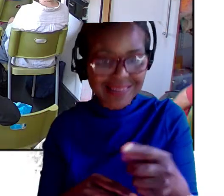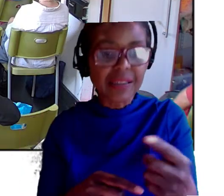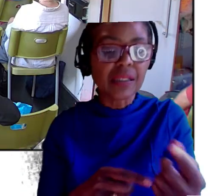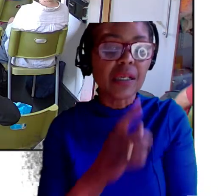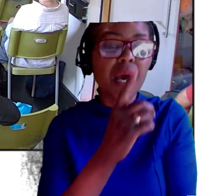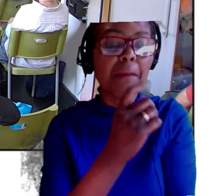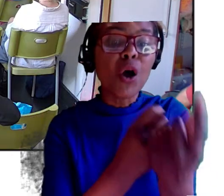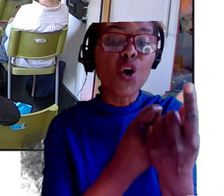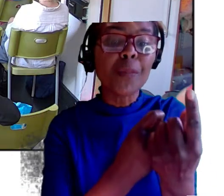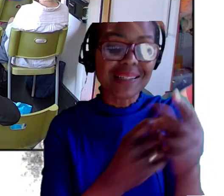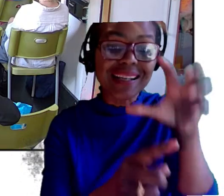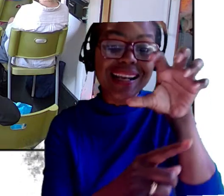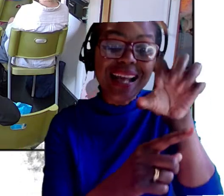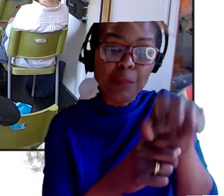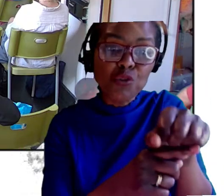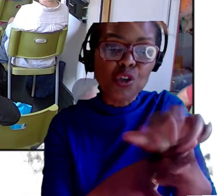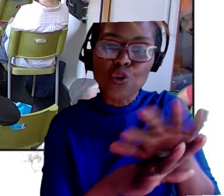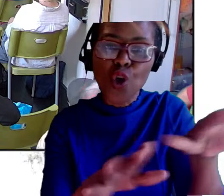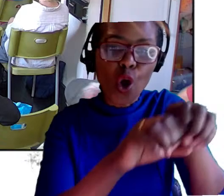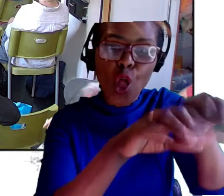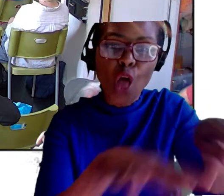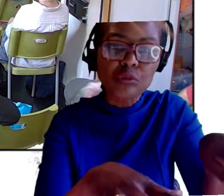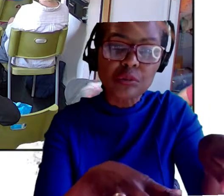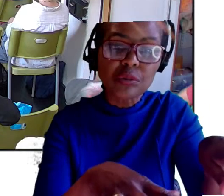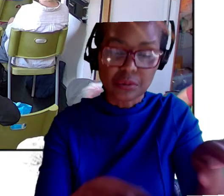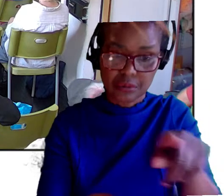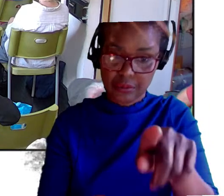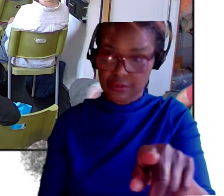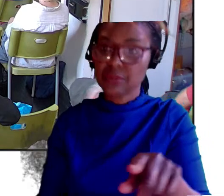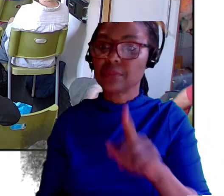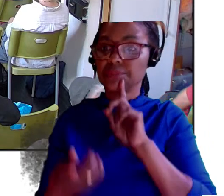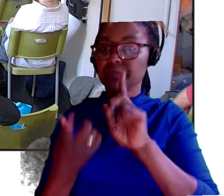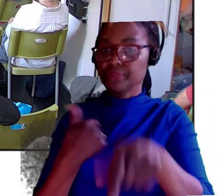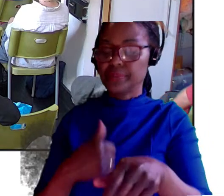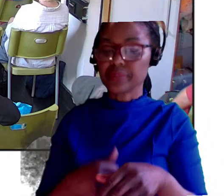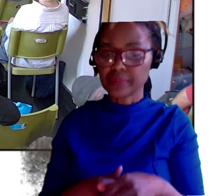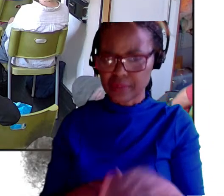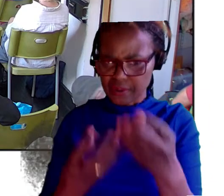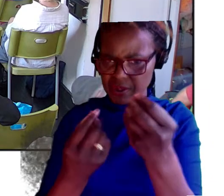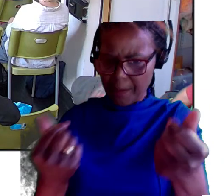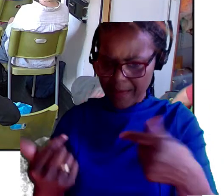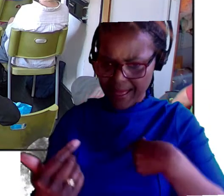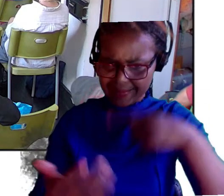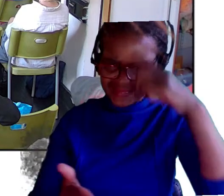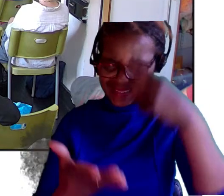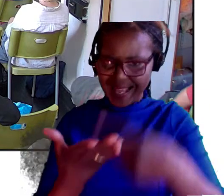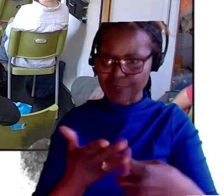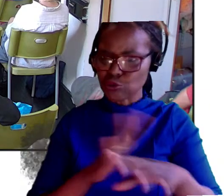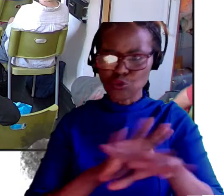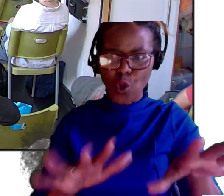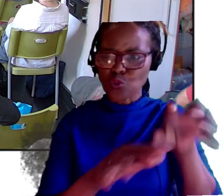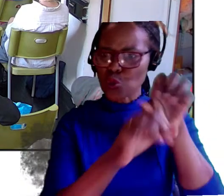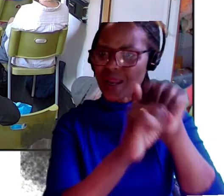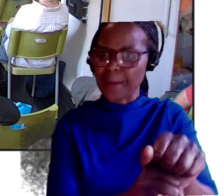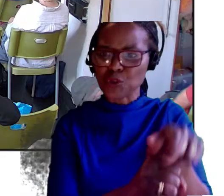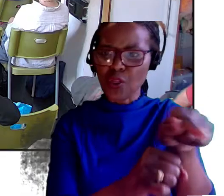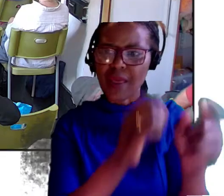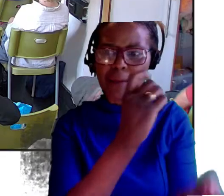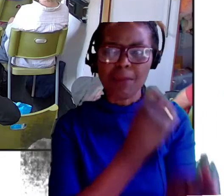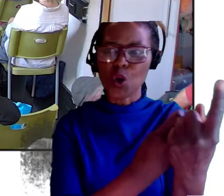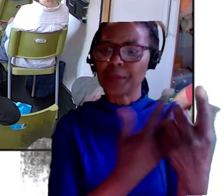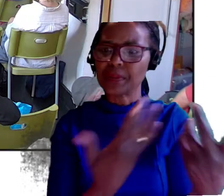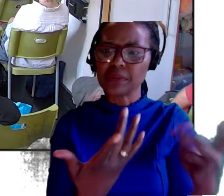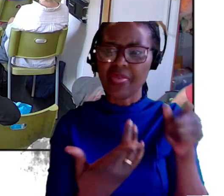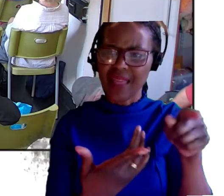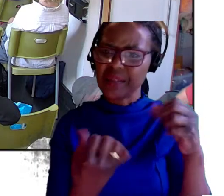not to capture a moment. Some really remarkable things that I've seen, and kind of like it felt really powerful.